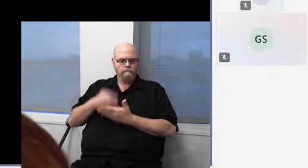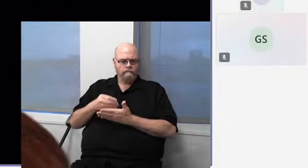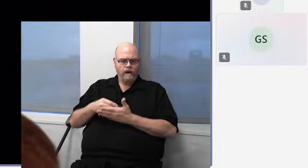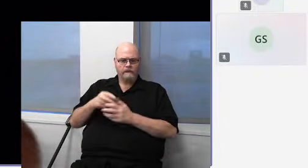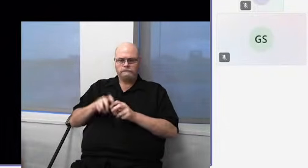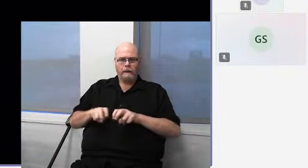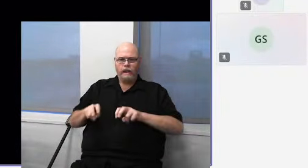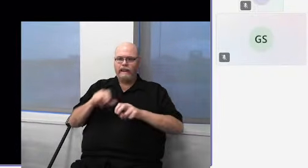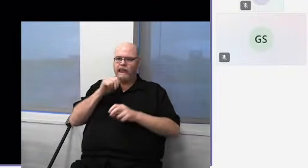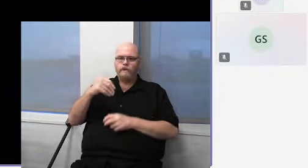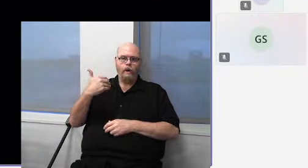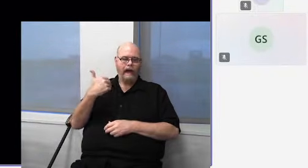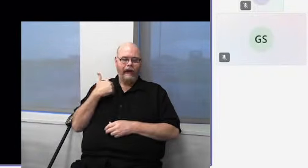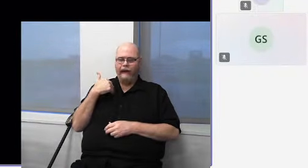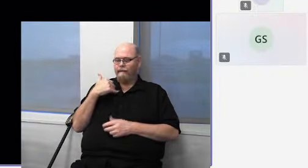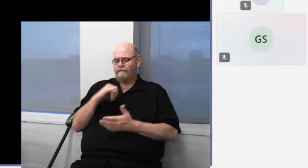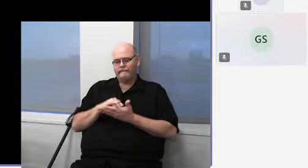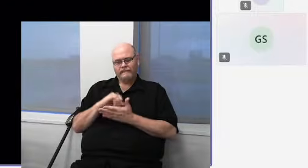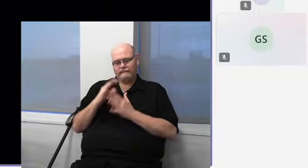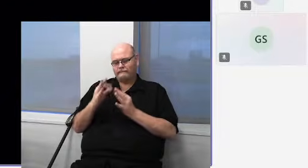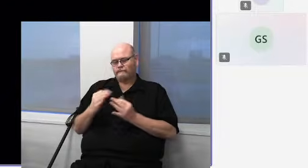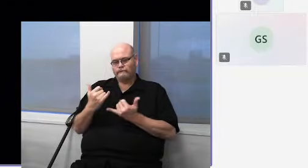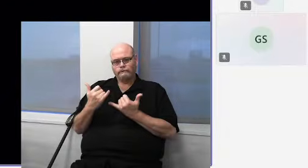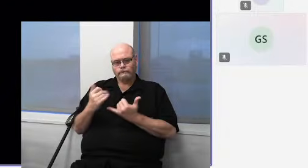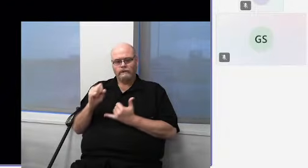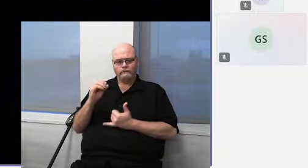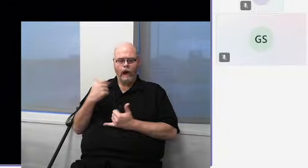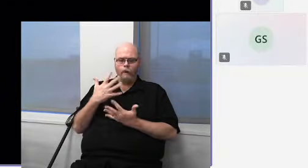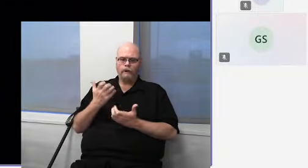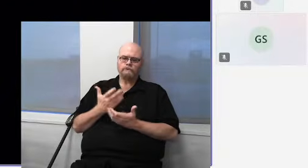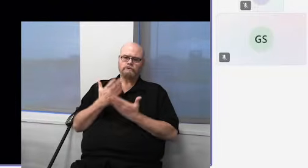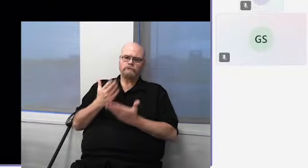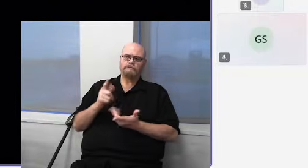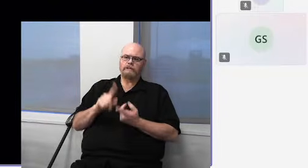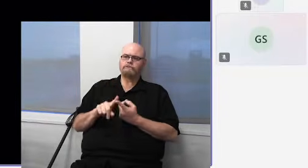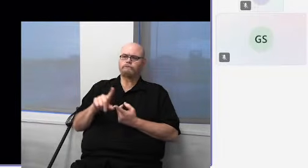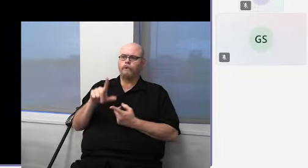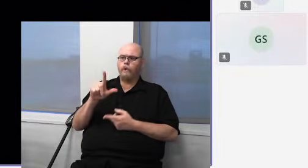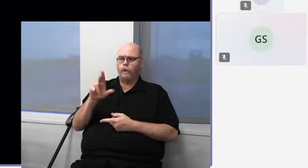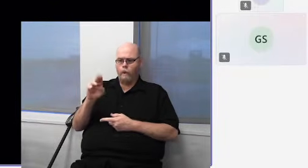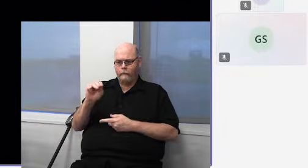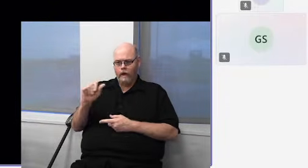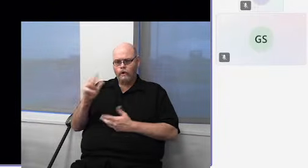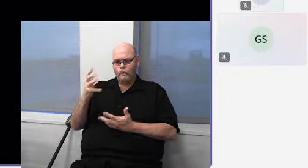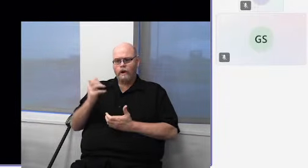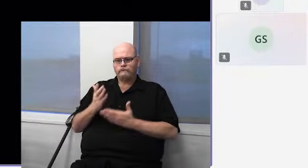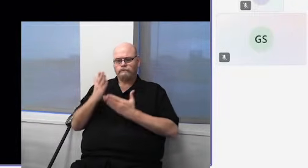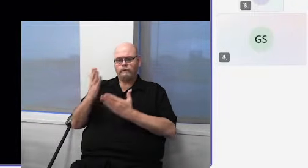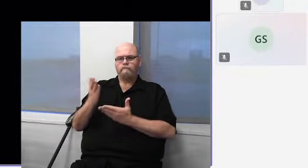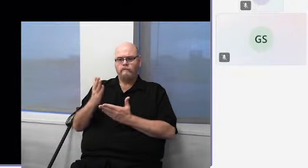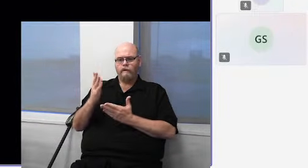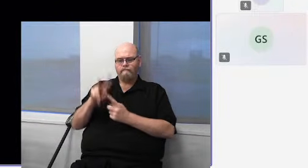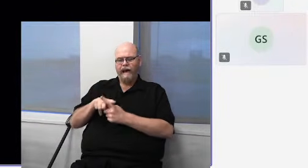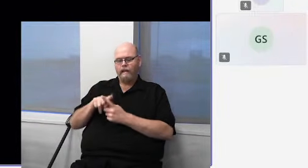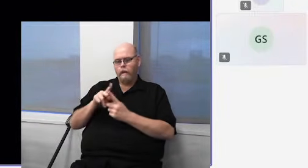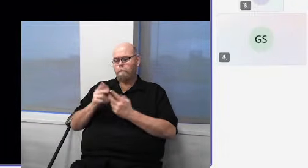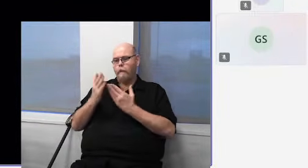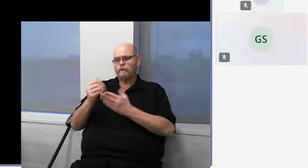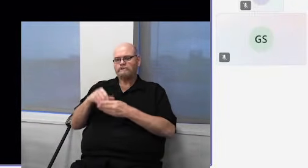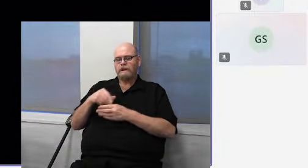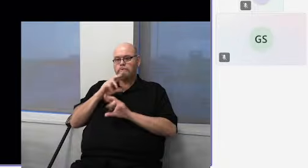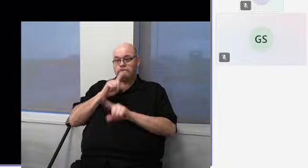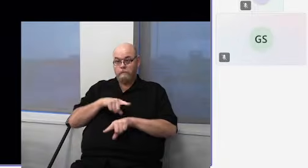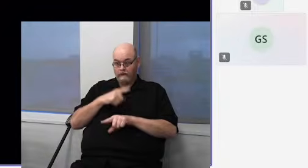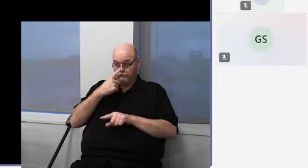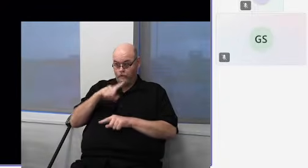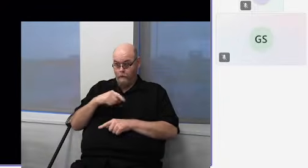panel. And I don't have a decision on this today. And I want to suggest to Luma, who wants to file a motion response,